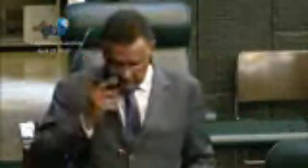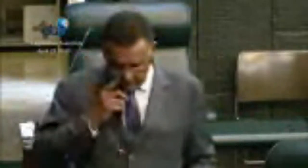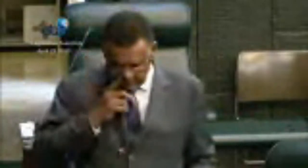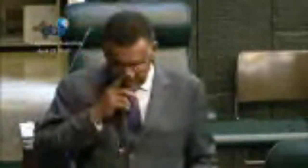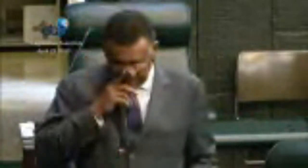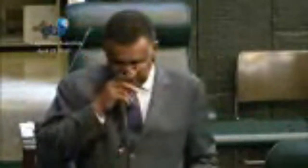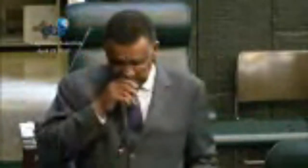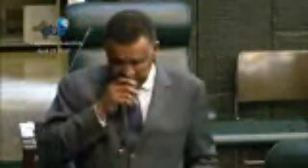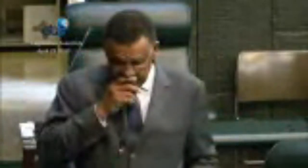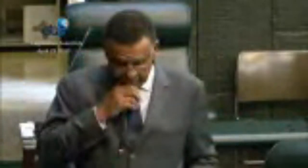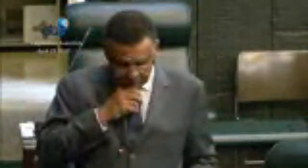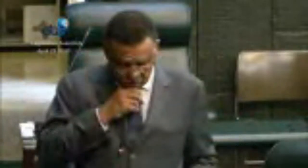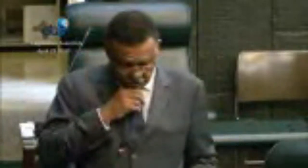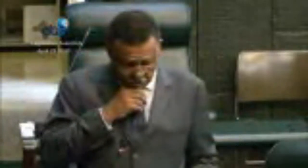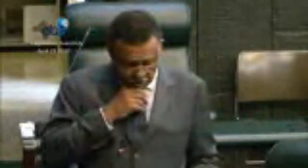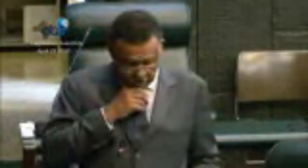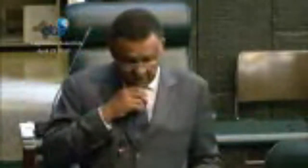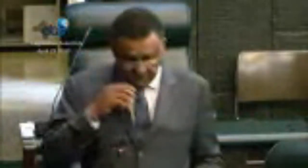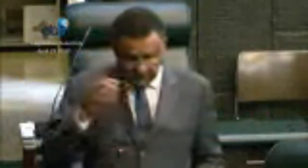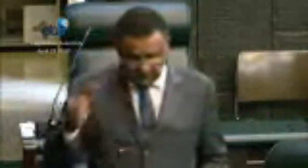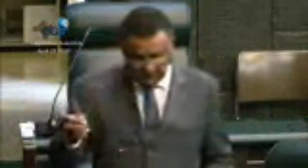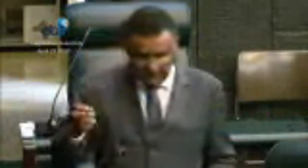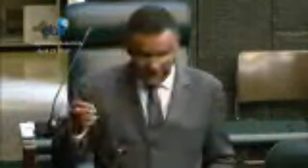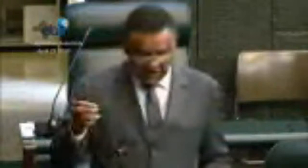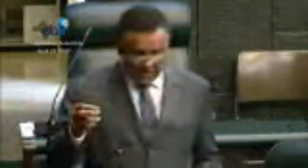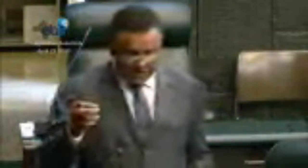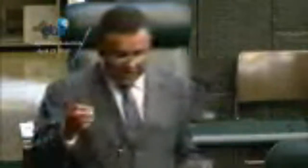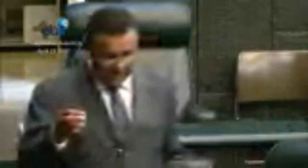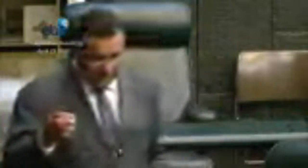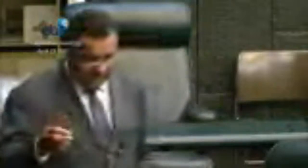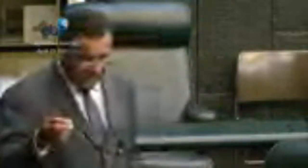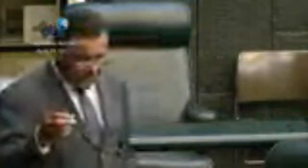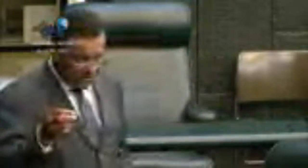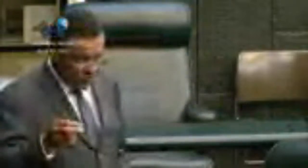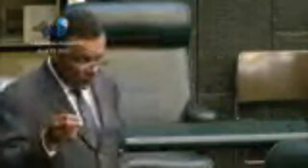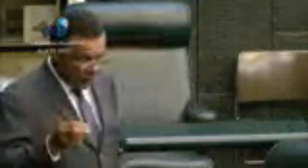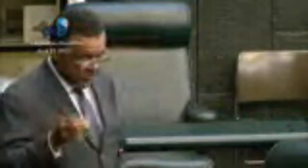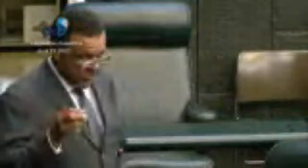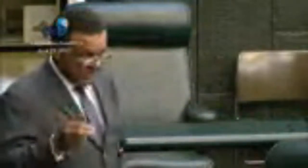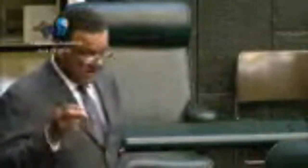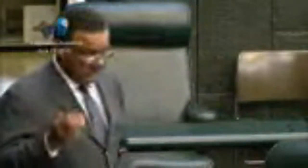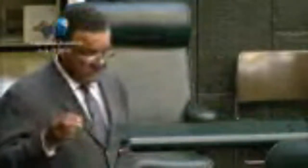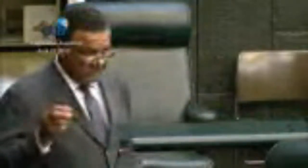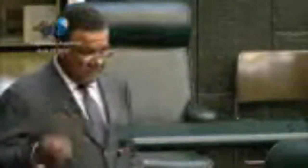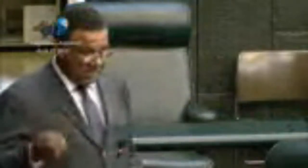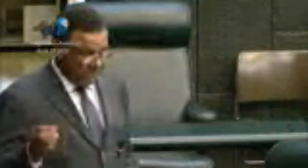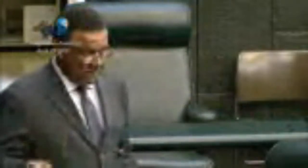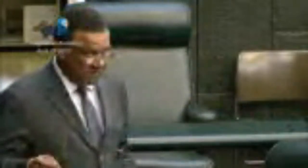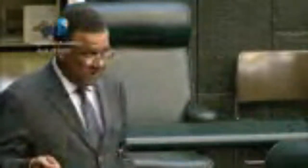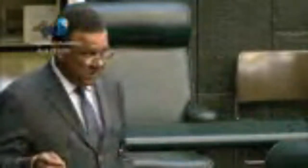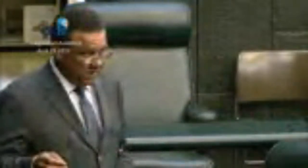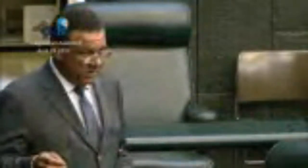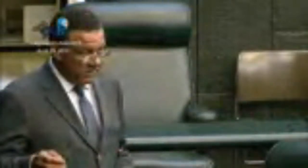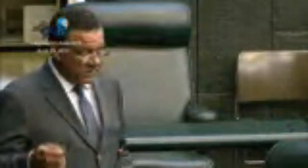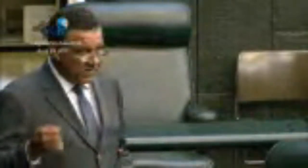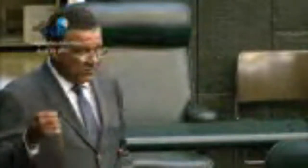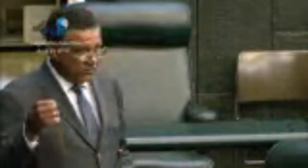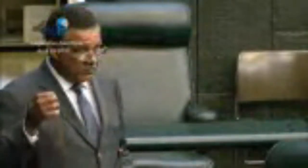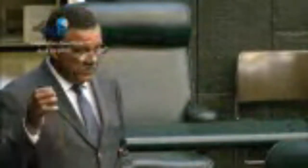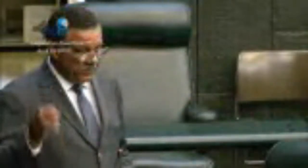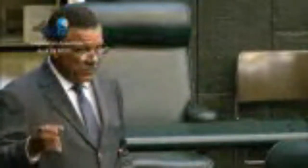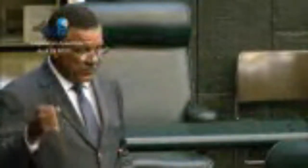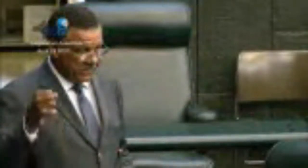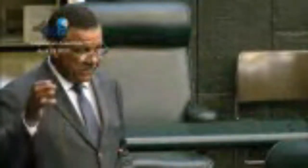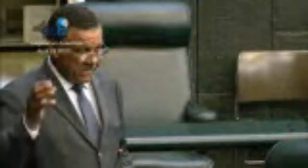And Mr. Speaker, I think I need to tell the country where that $850 came from, because we thought that $850 was what the government